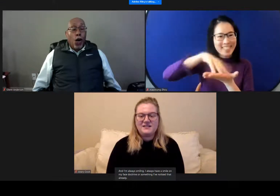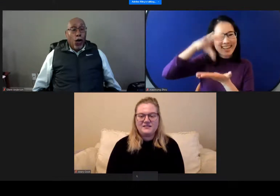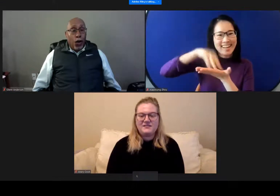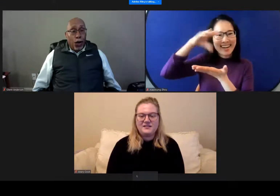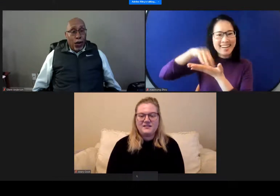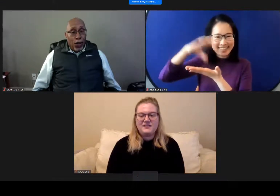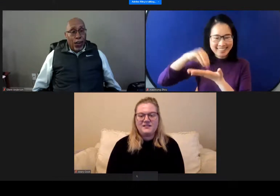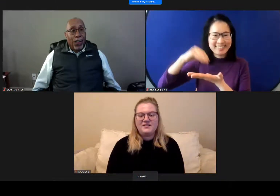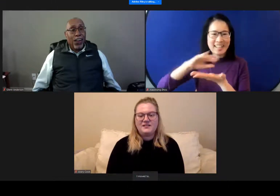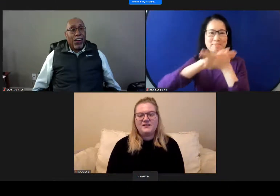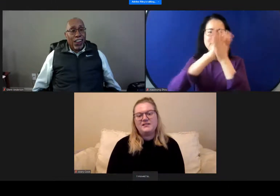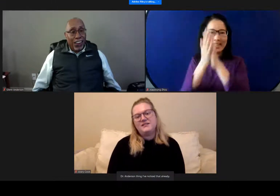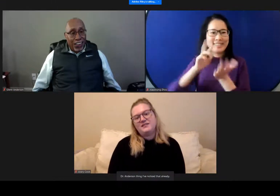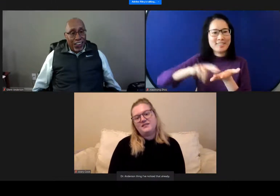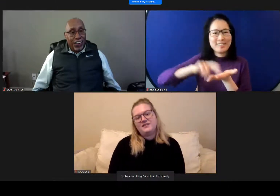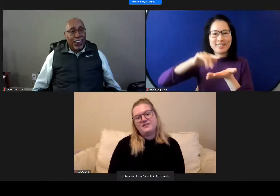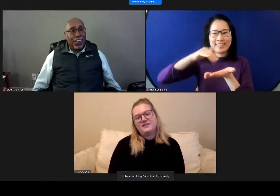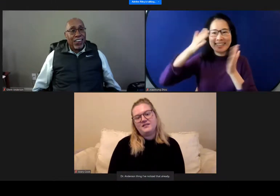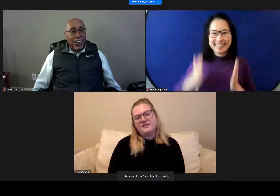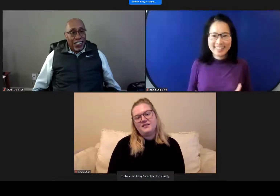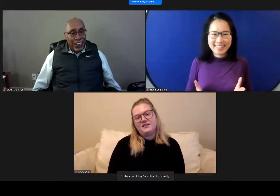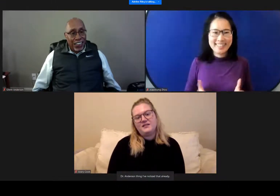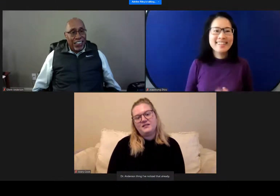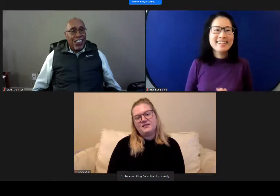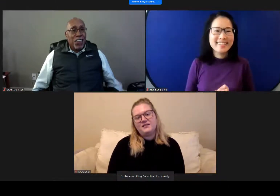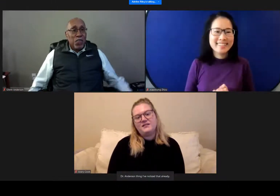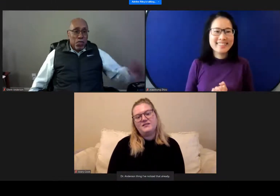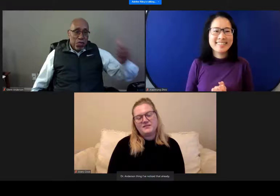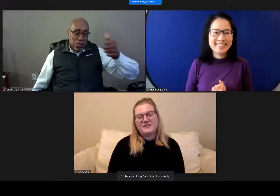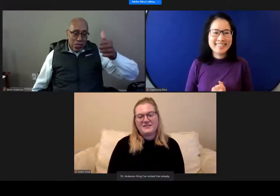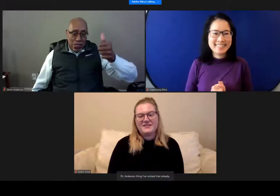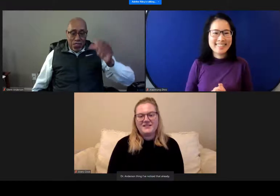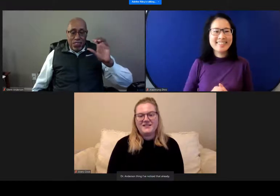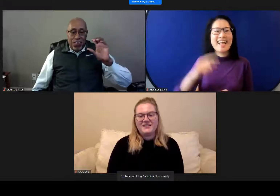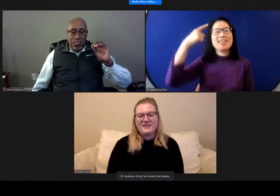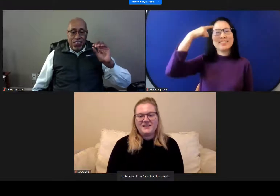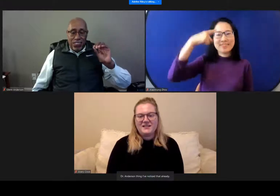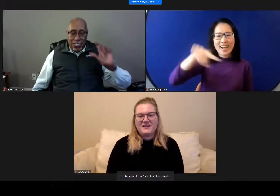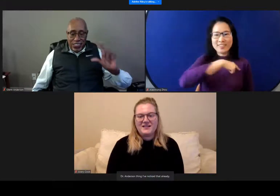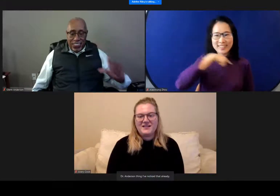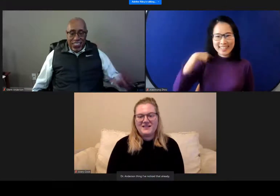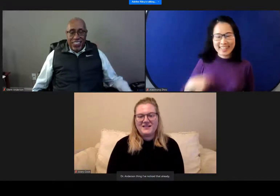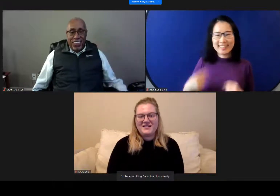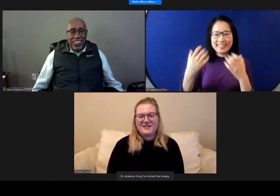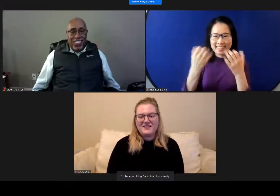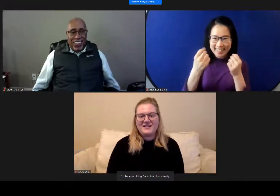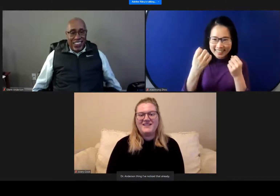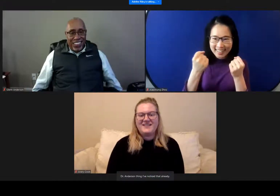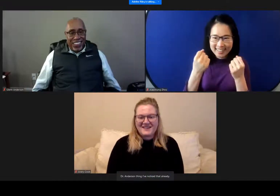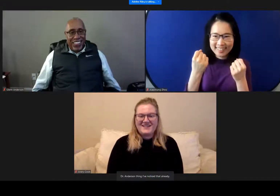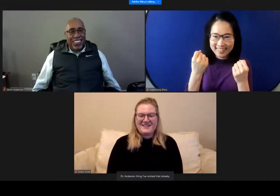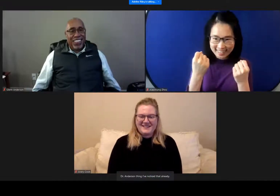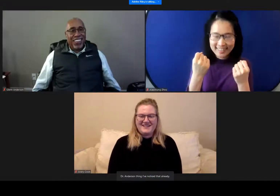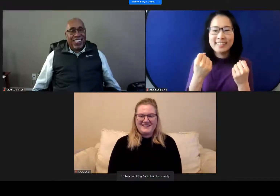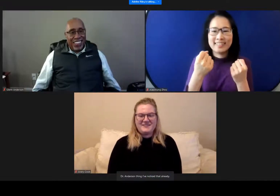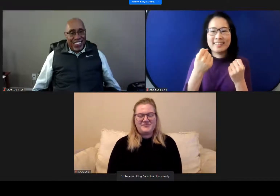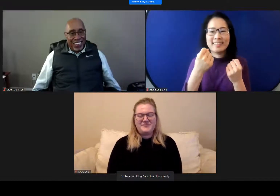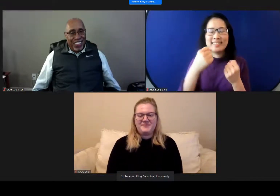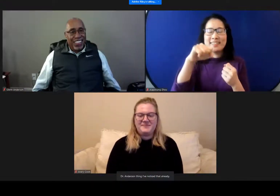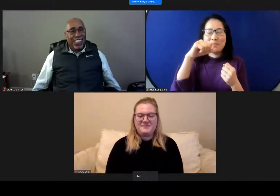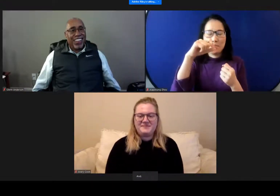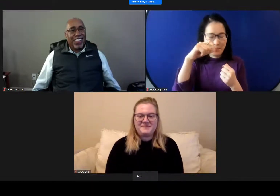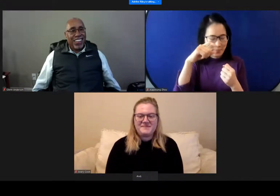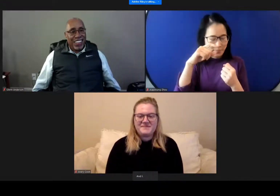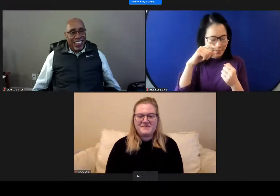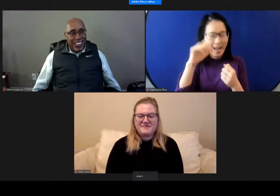I moved to America when I was 19 and started learning sign language at that point, and have been researching and studying since then.